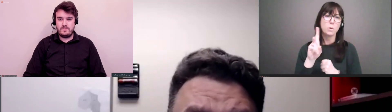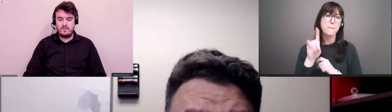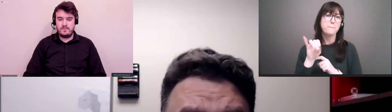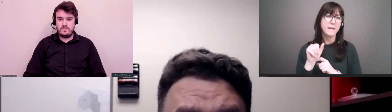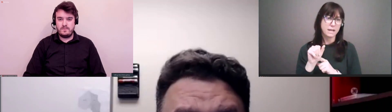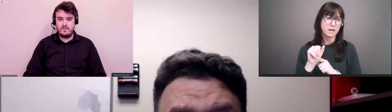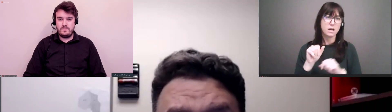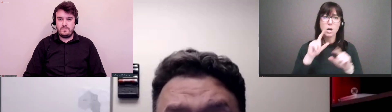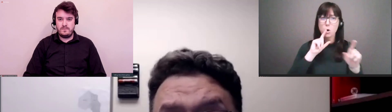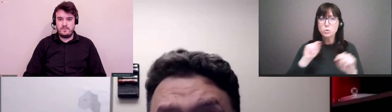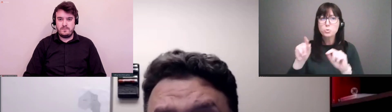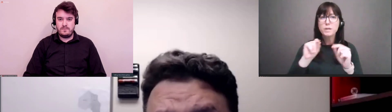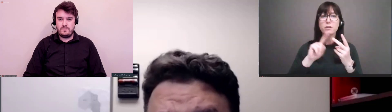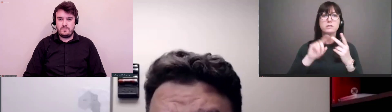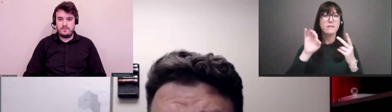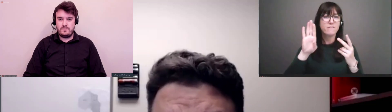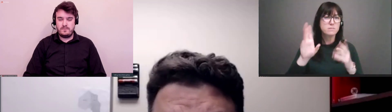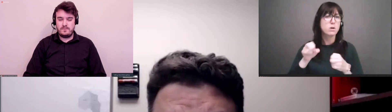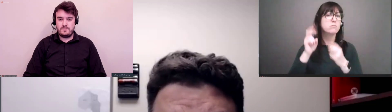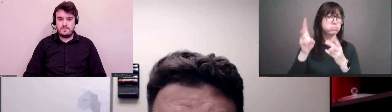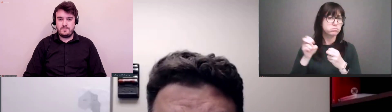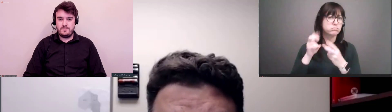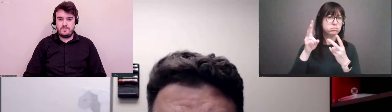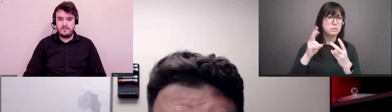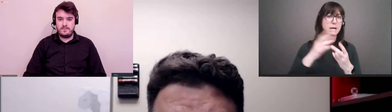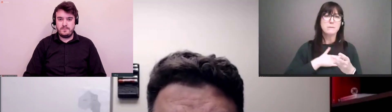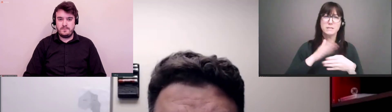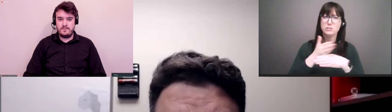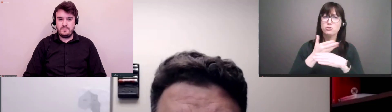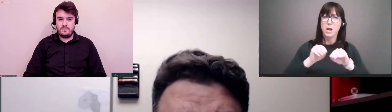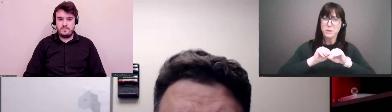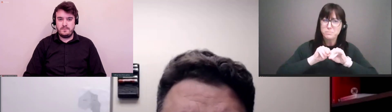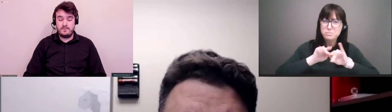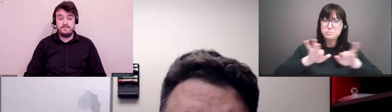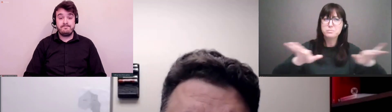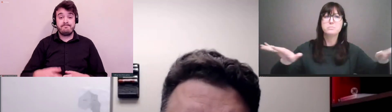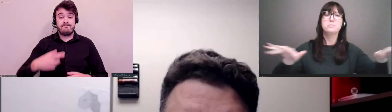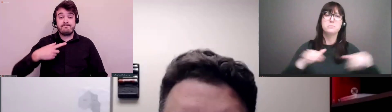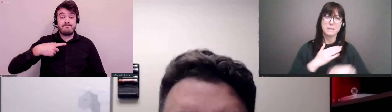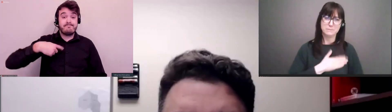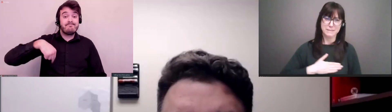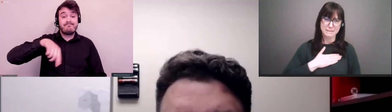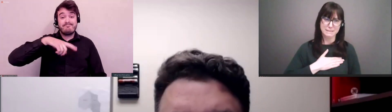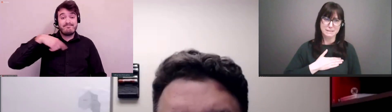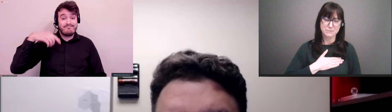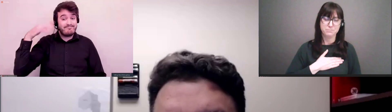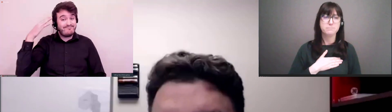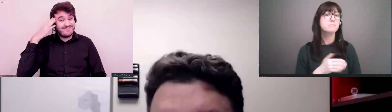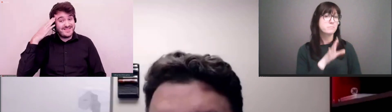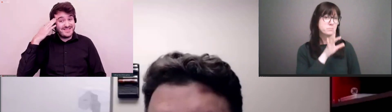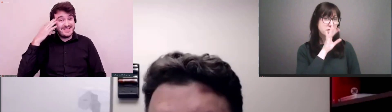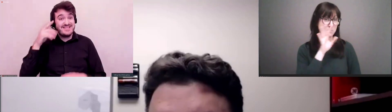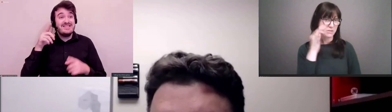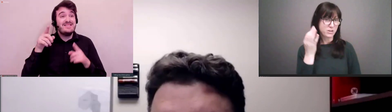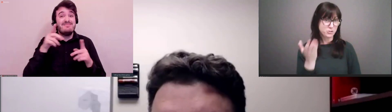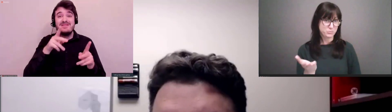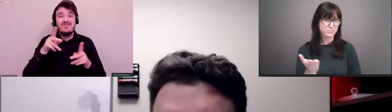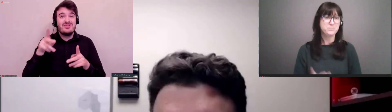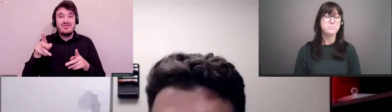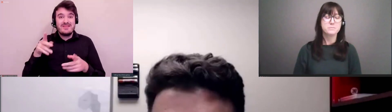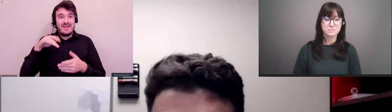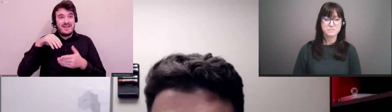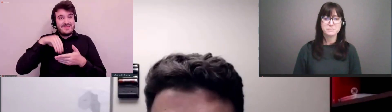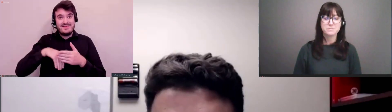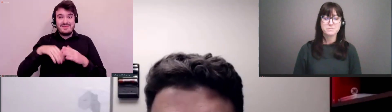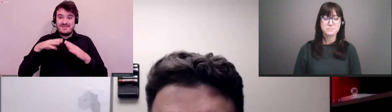and Facebook posts and help us amplify these messages. Nous savons que pour certains, le foyer n'est pas un lieu